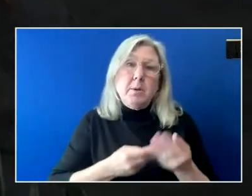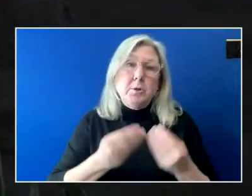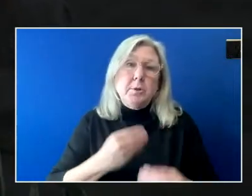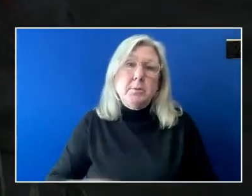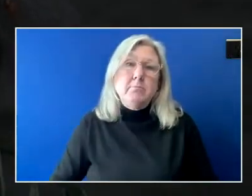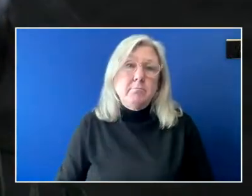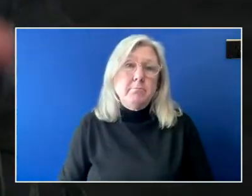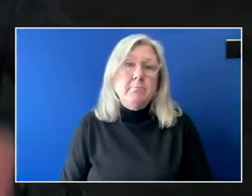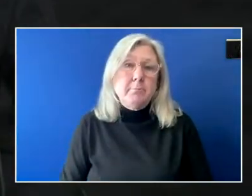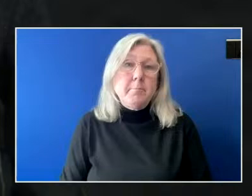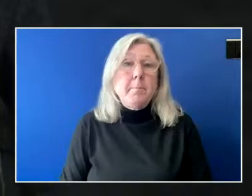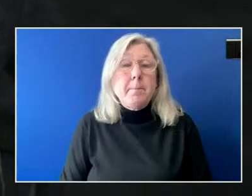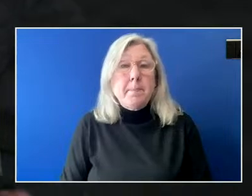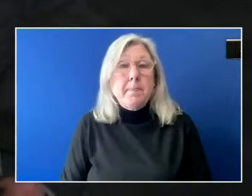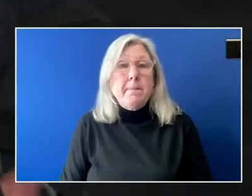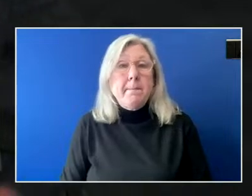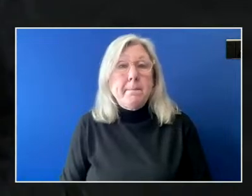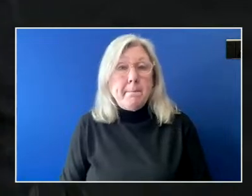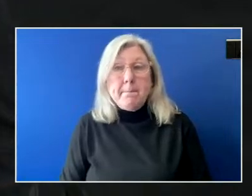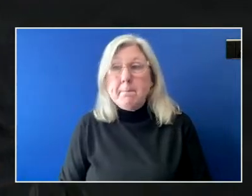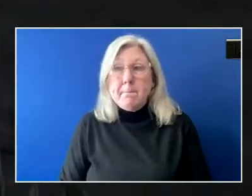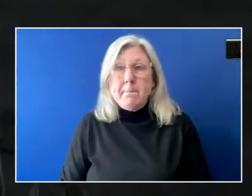se in